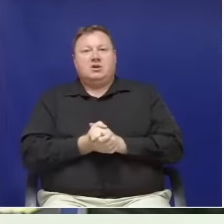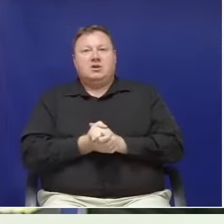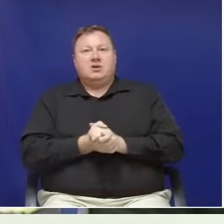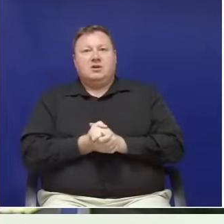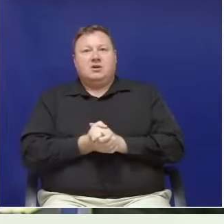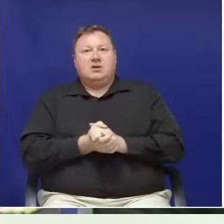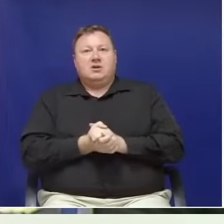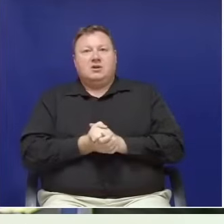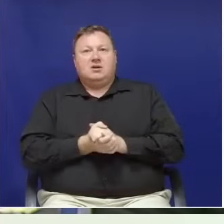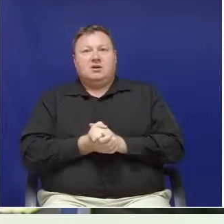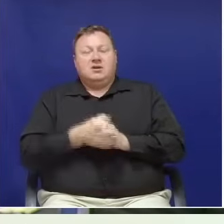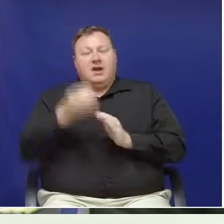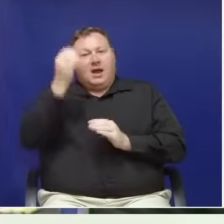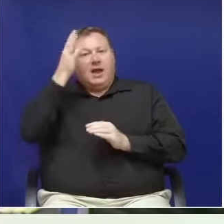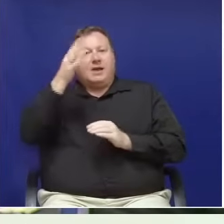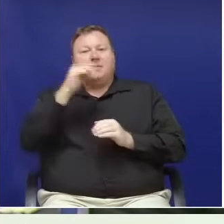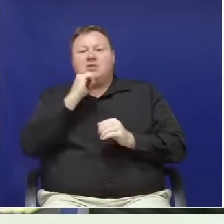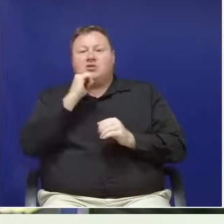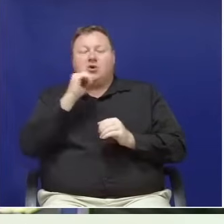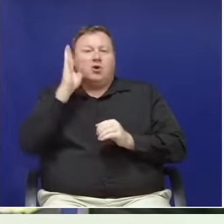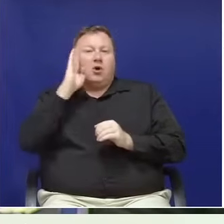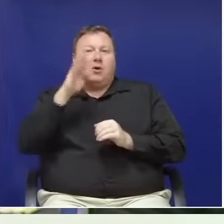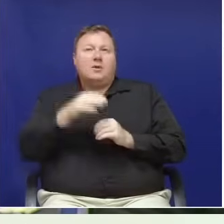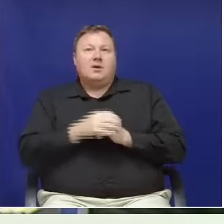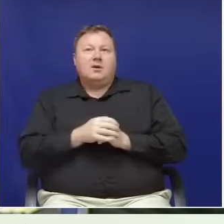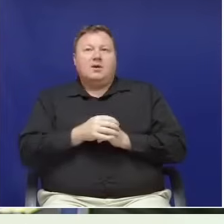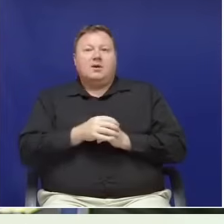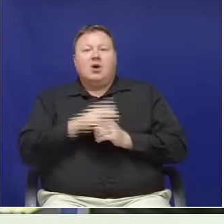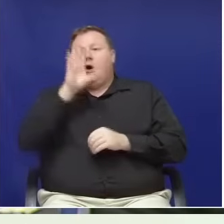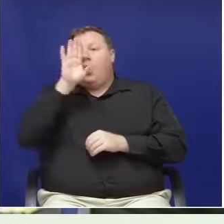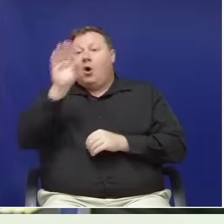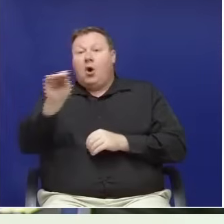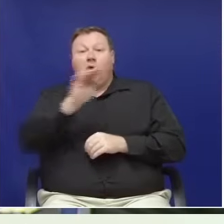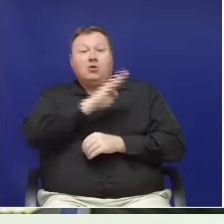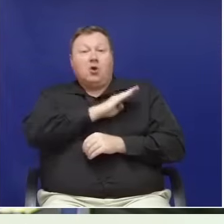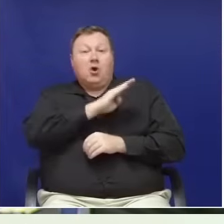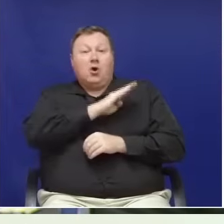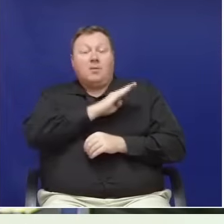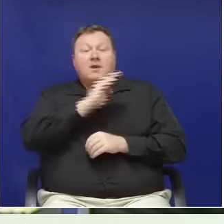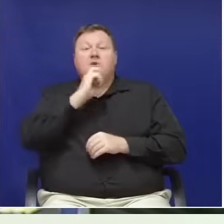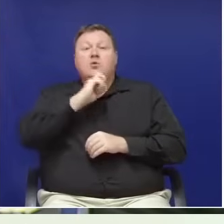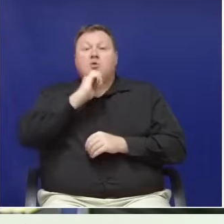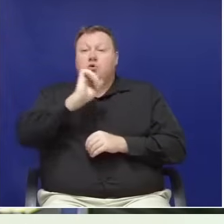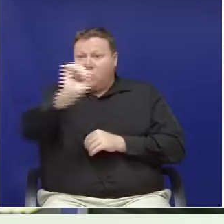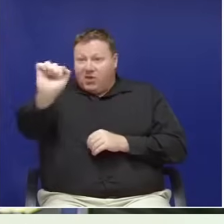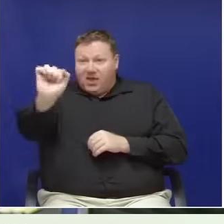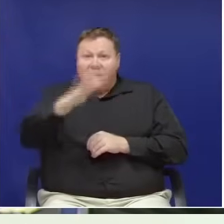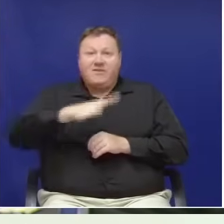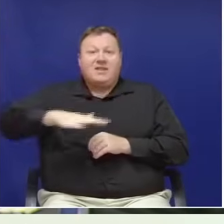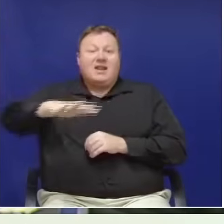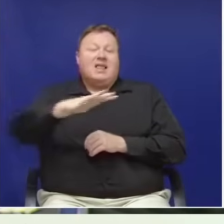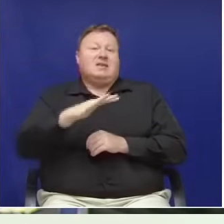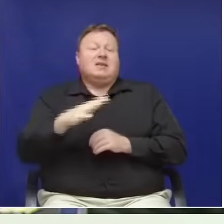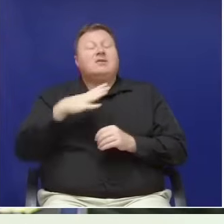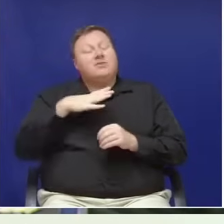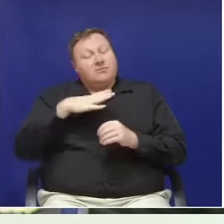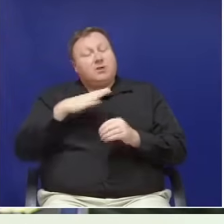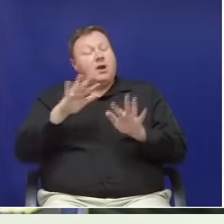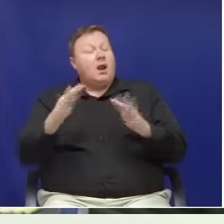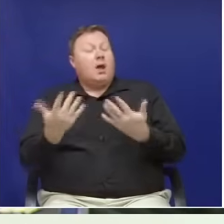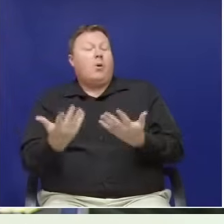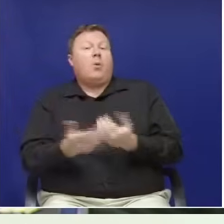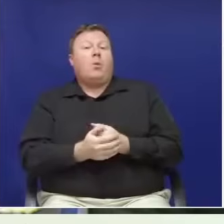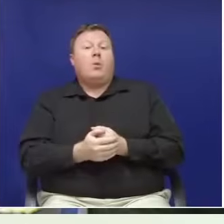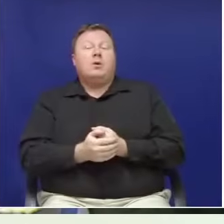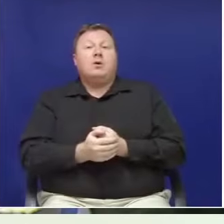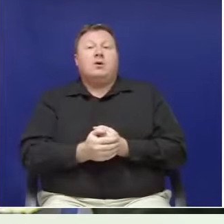not even accommodate. We had to approach the Army to request to use their facilities, which they obliged, so that